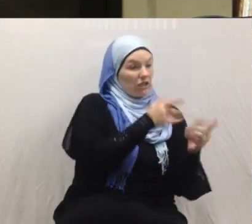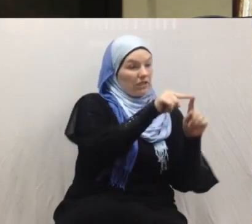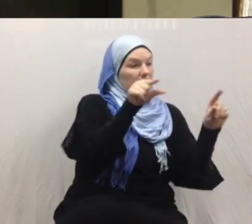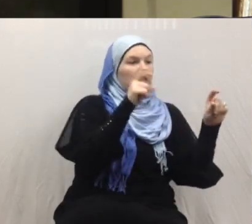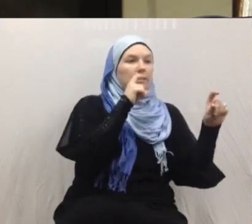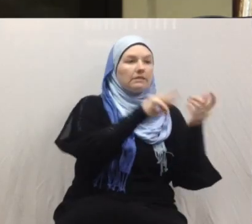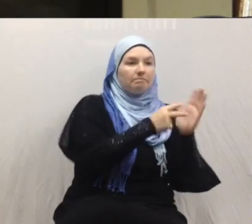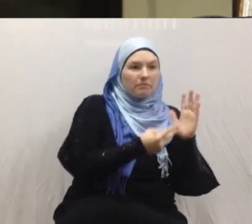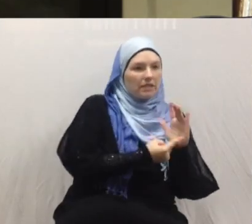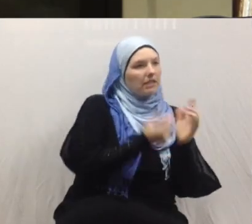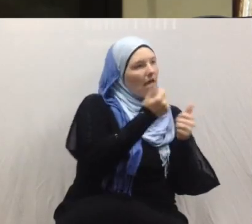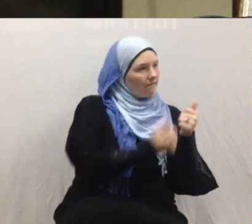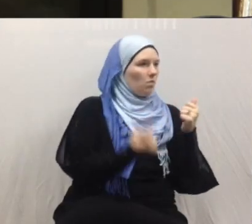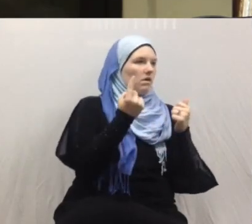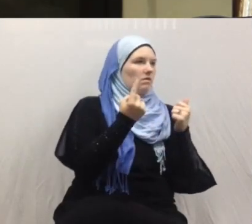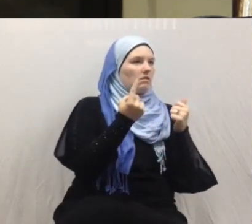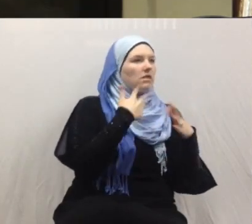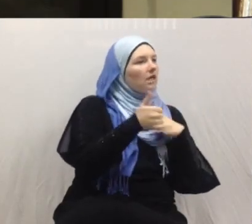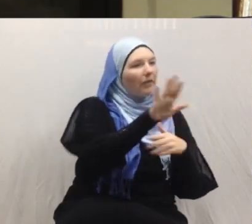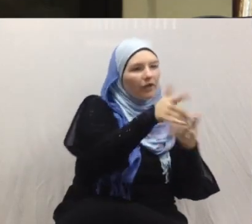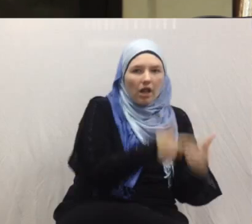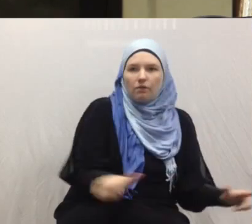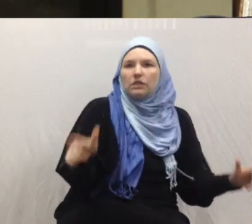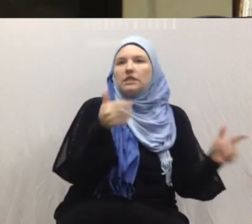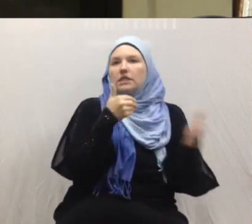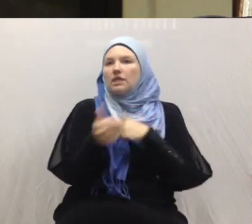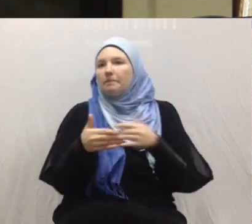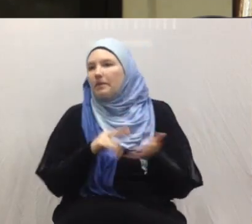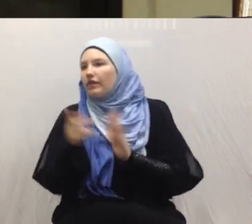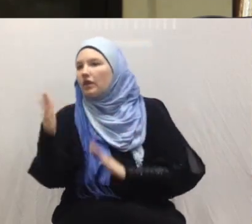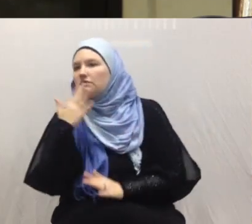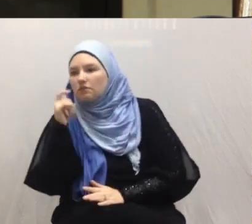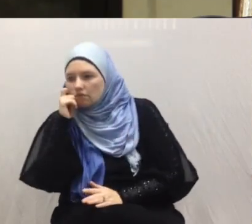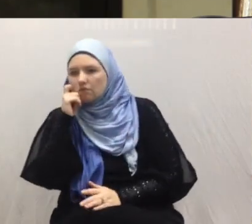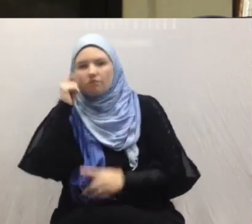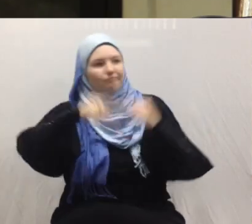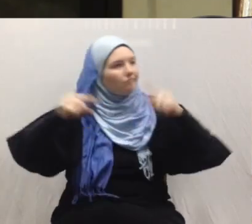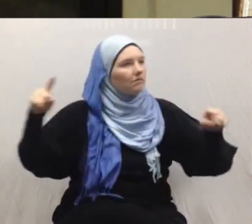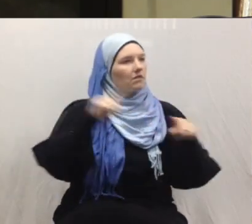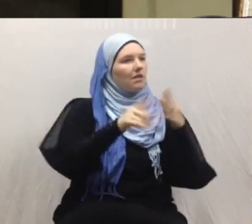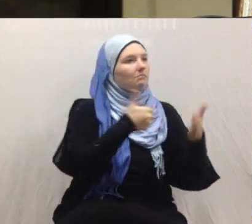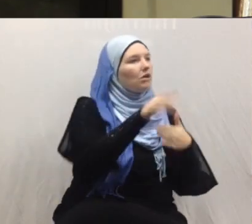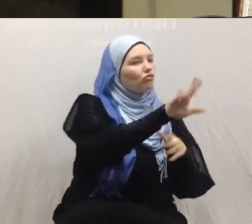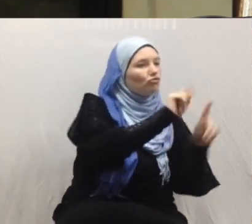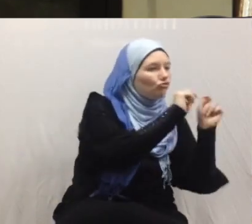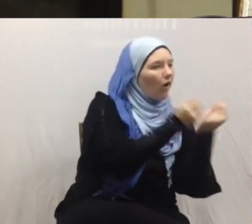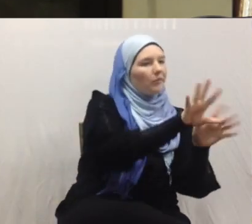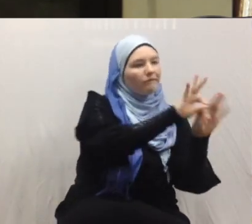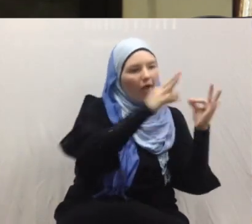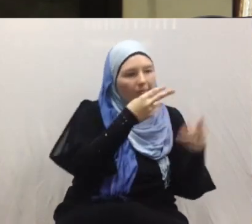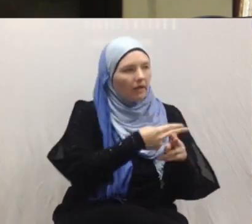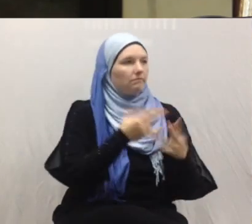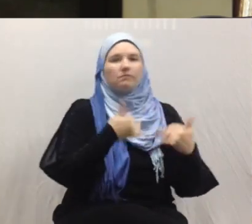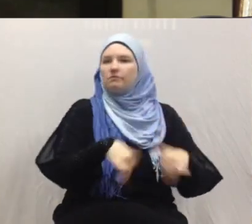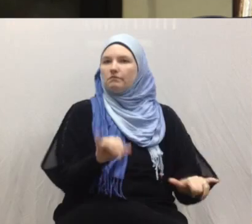includes everybody. Remember, this agreement was written in Arabic, not in any other language. A